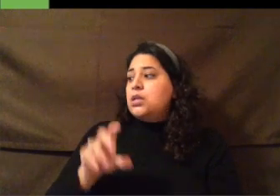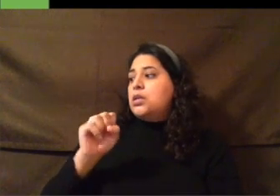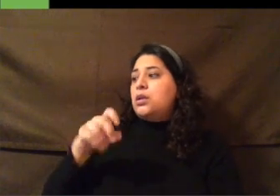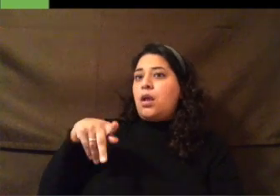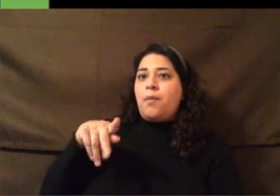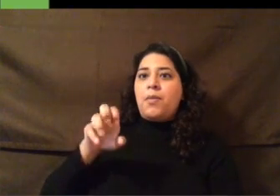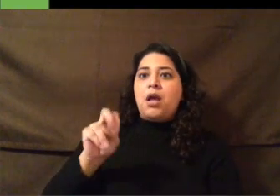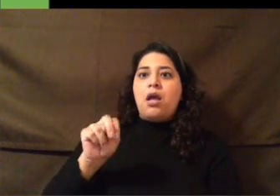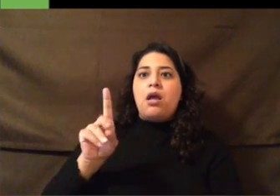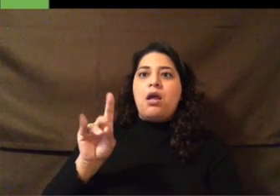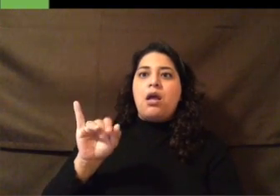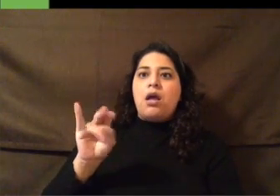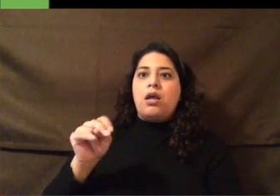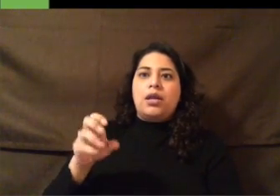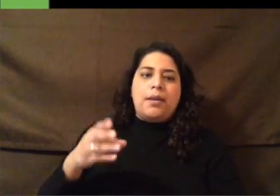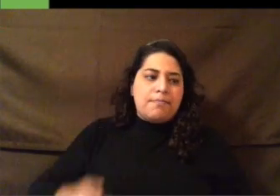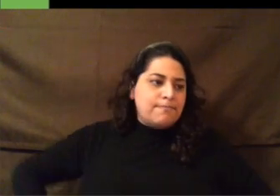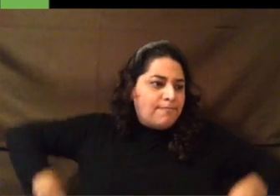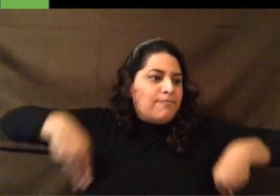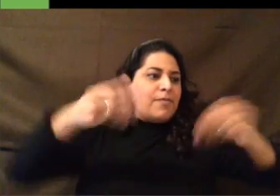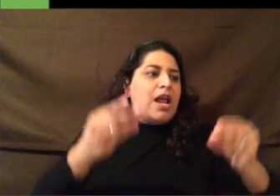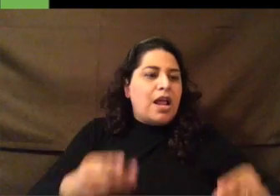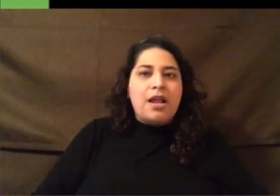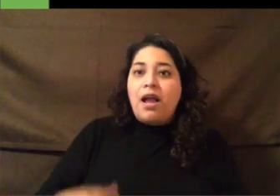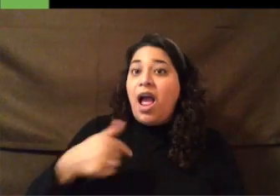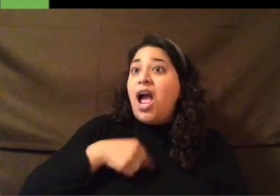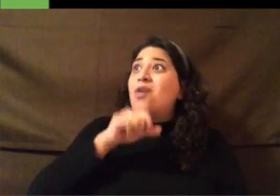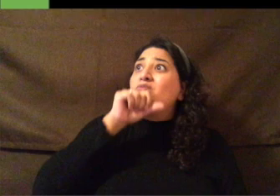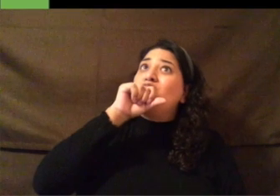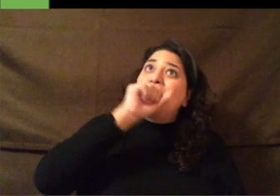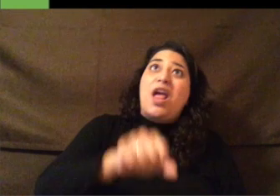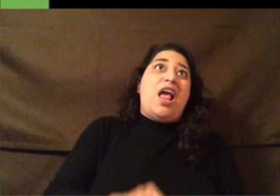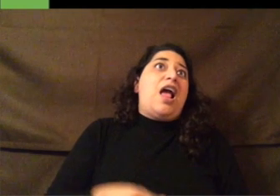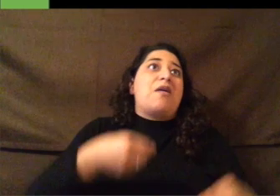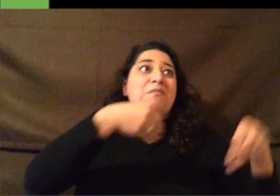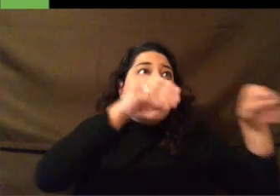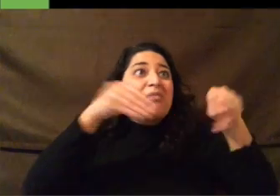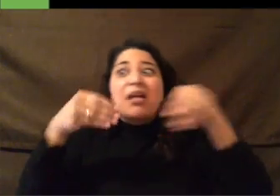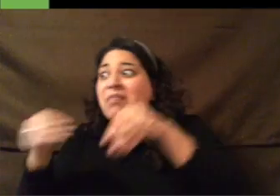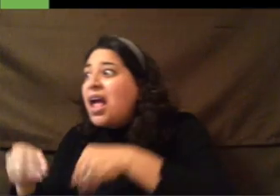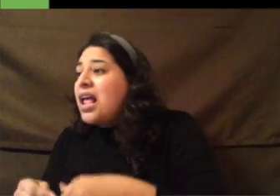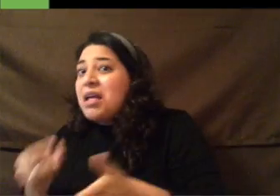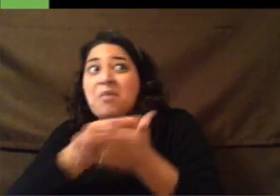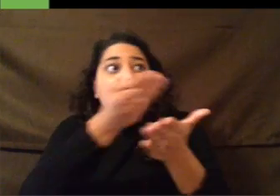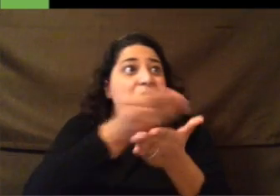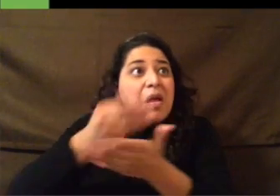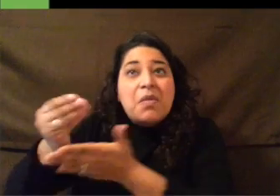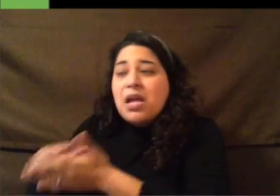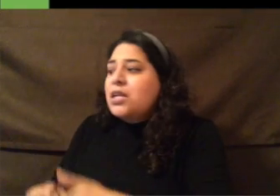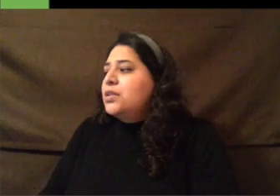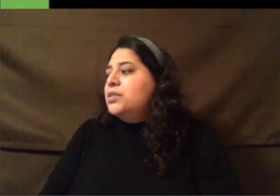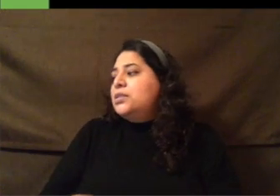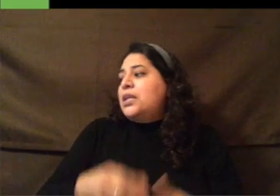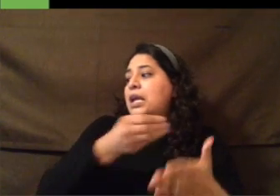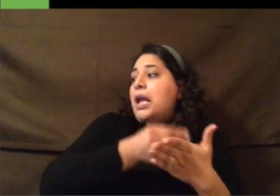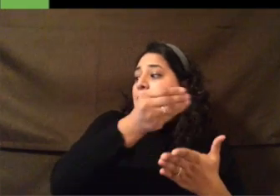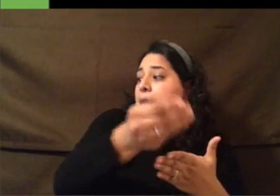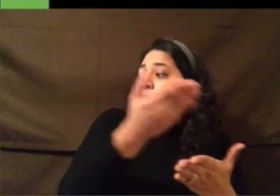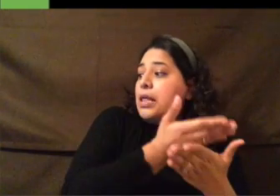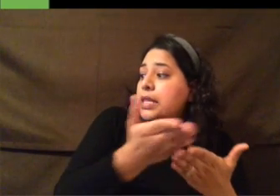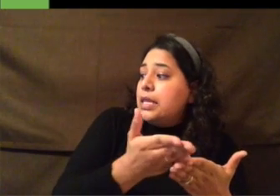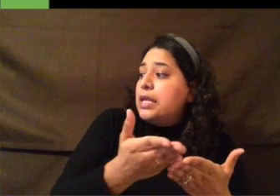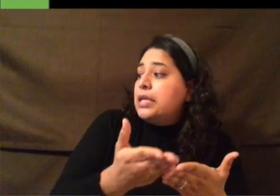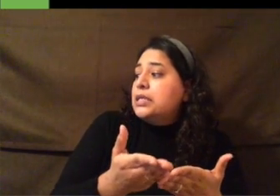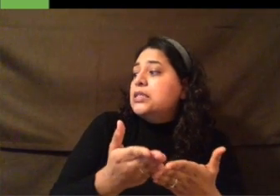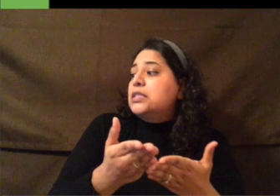spending. Oh man, Miss Rojas loves to spend some money and go shopping. Oh man. Purchasing goods and services